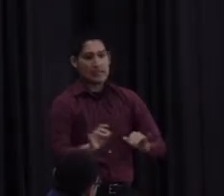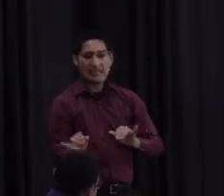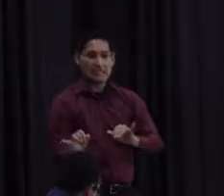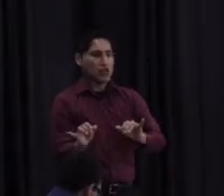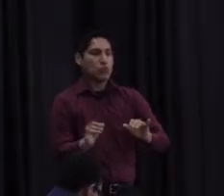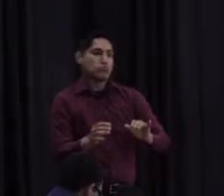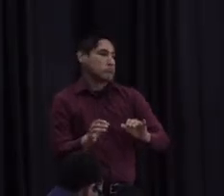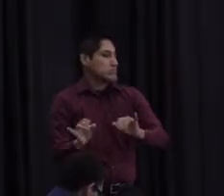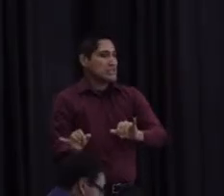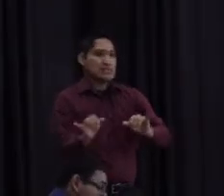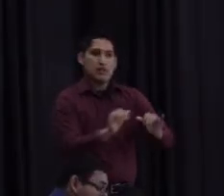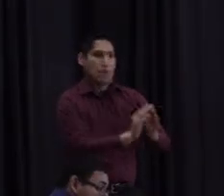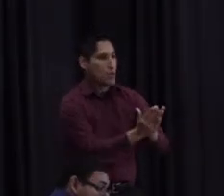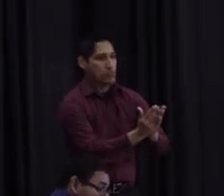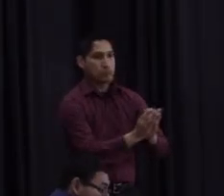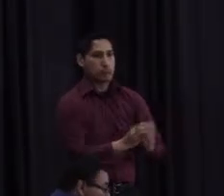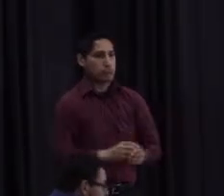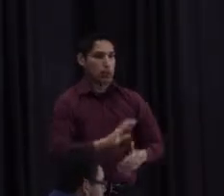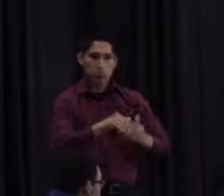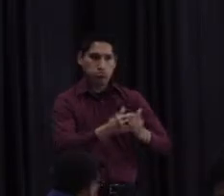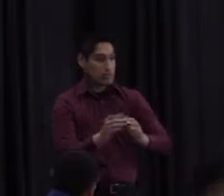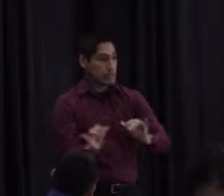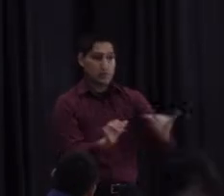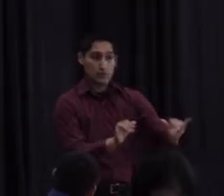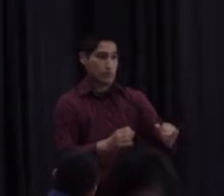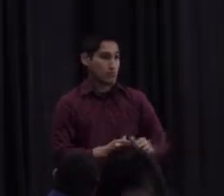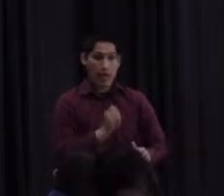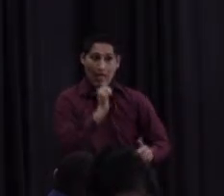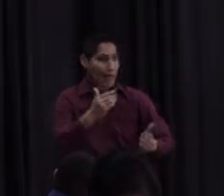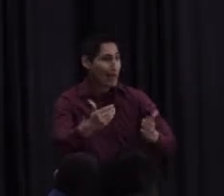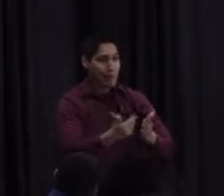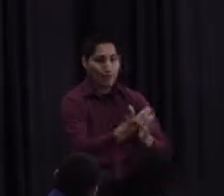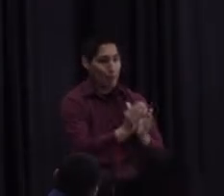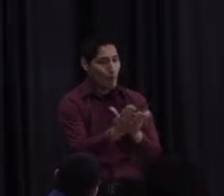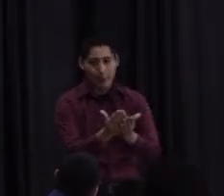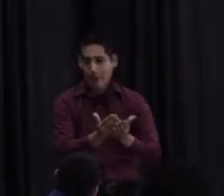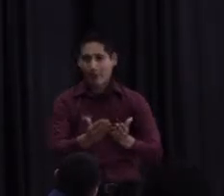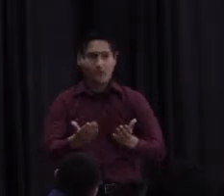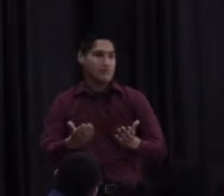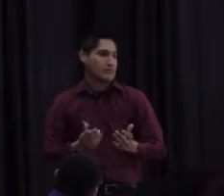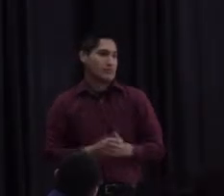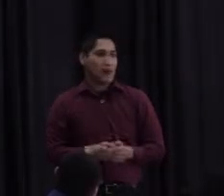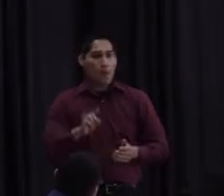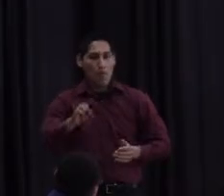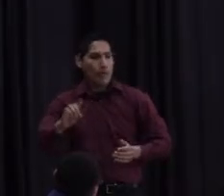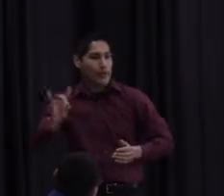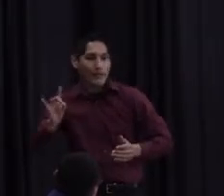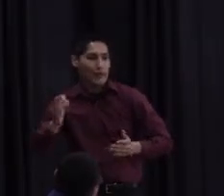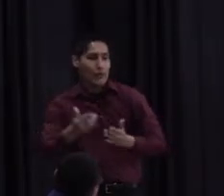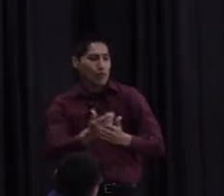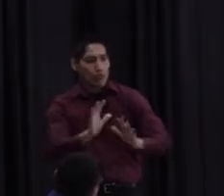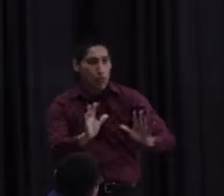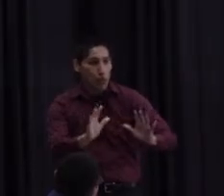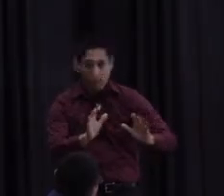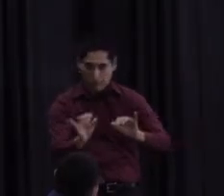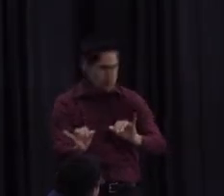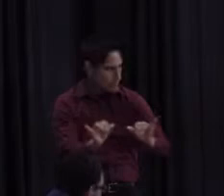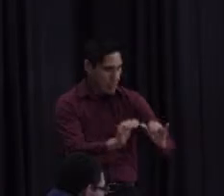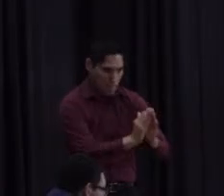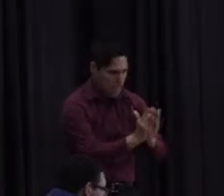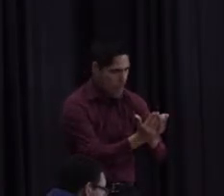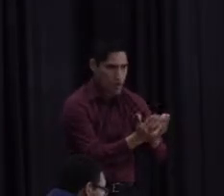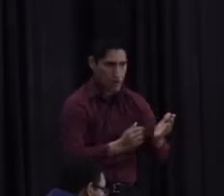authors. This is not an update. This is not version 8 versus version 9. This is the same book.